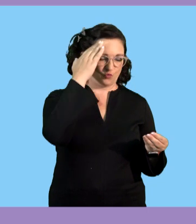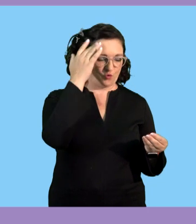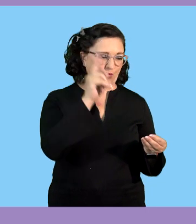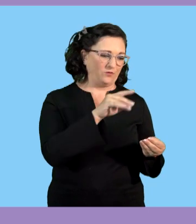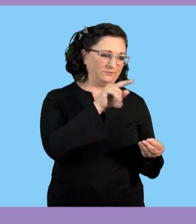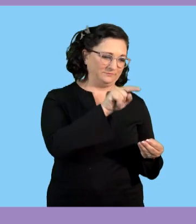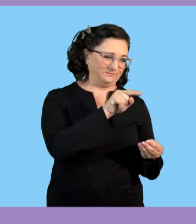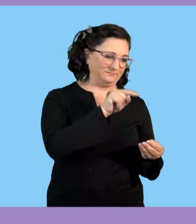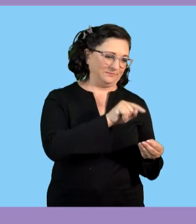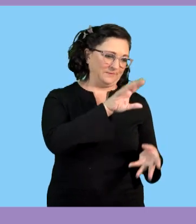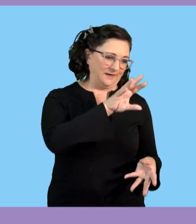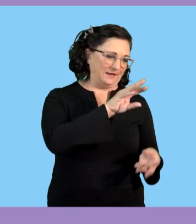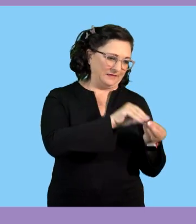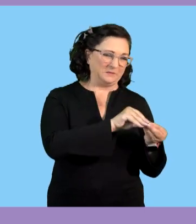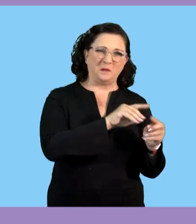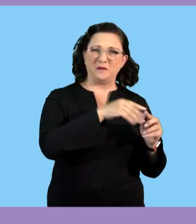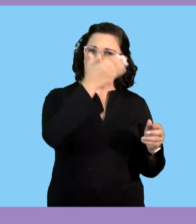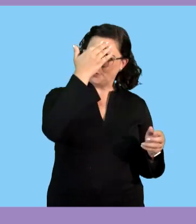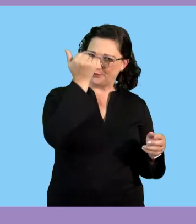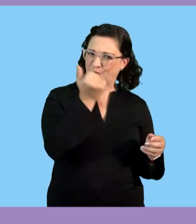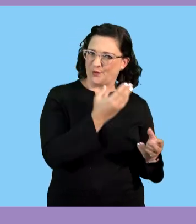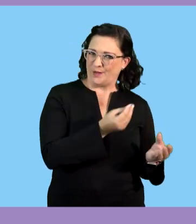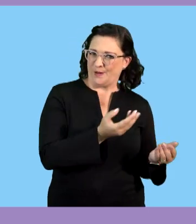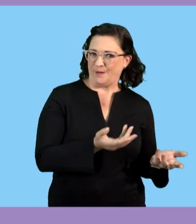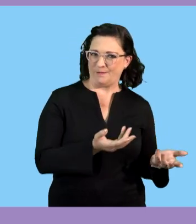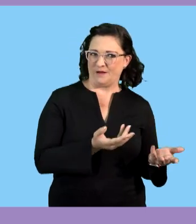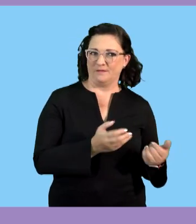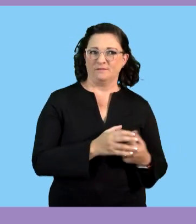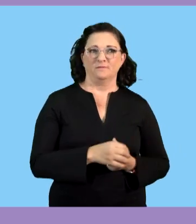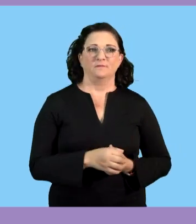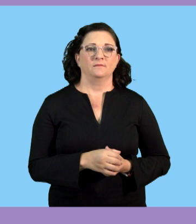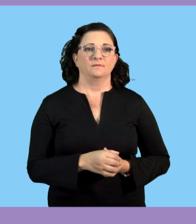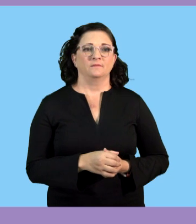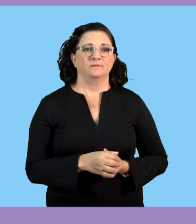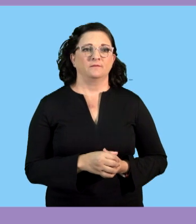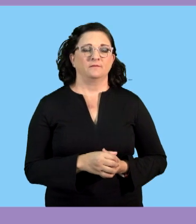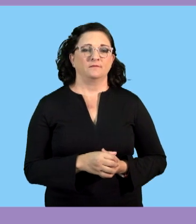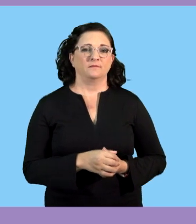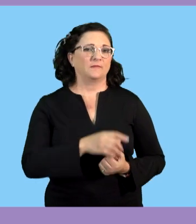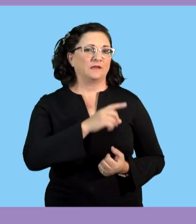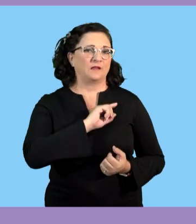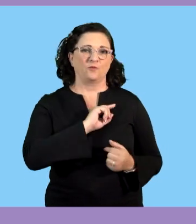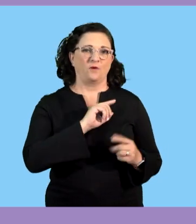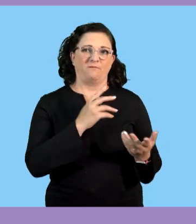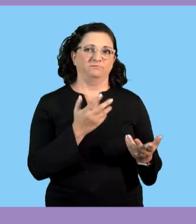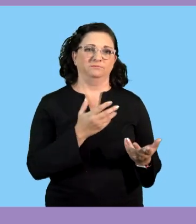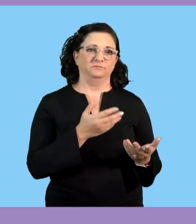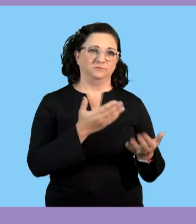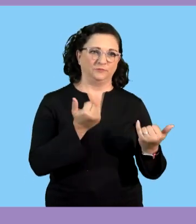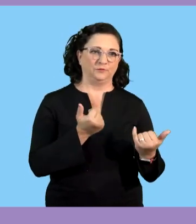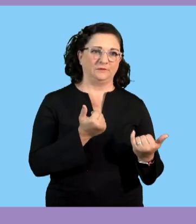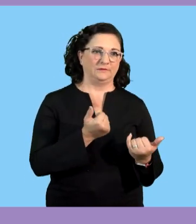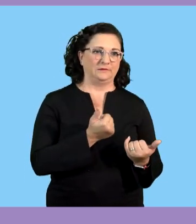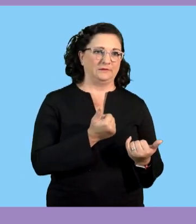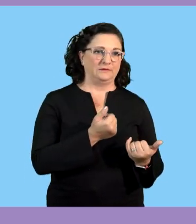adding, and we are adding a number that we don't know. So we couldn't use any letter to represent that number. So the sum